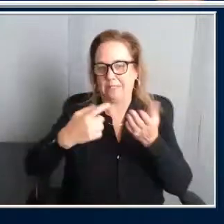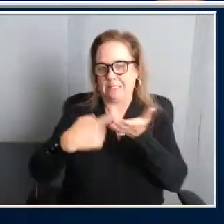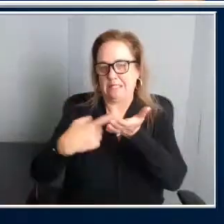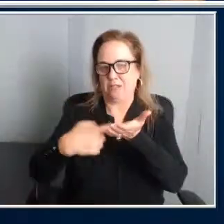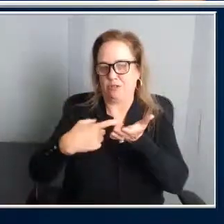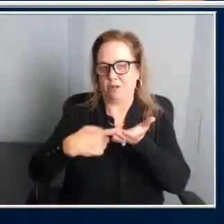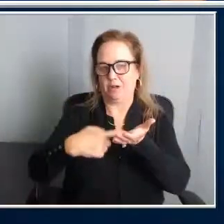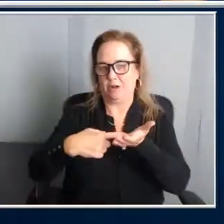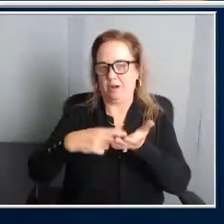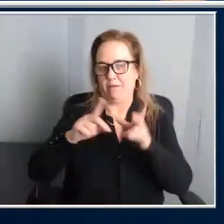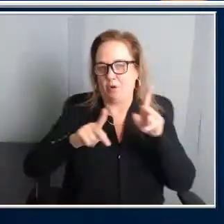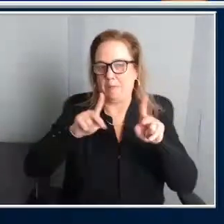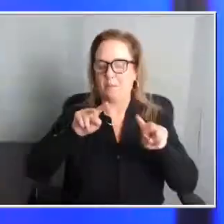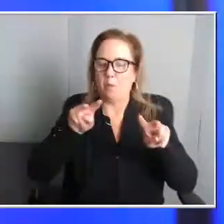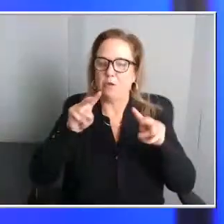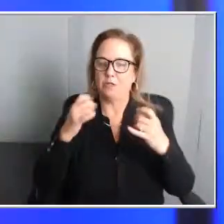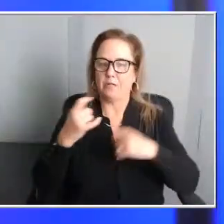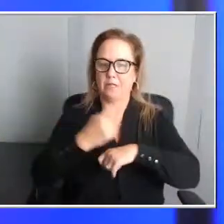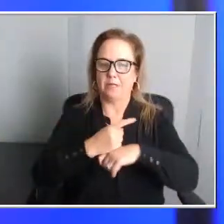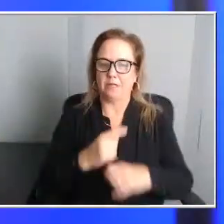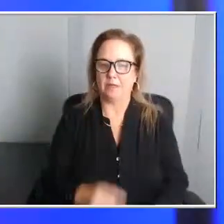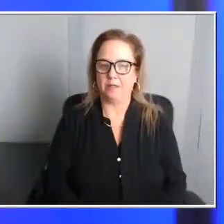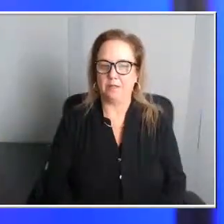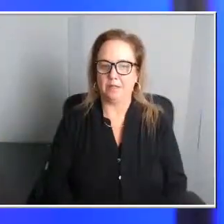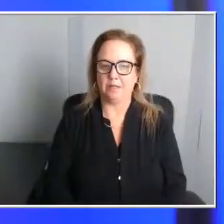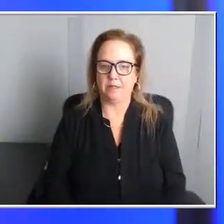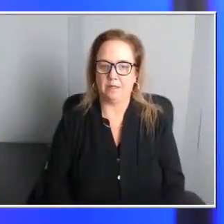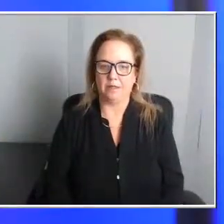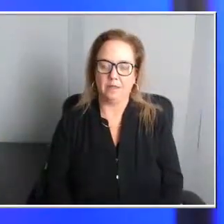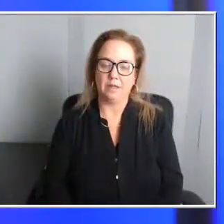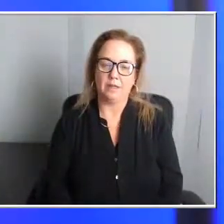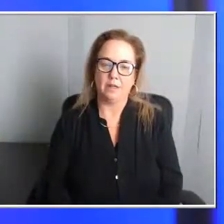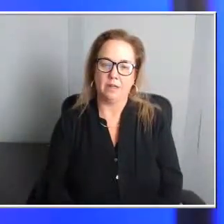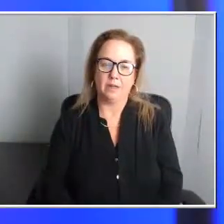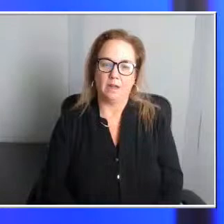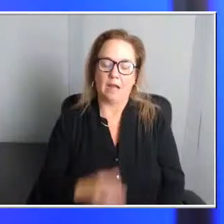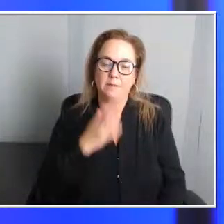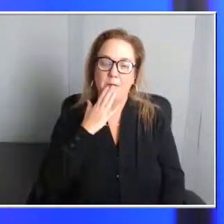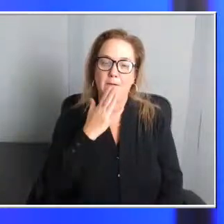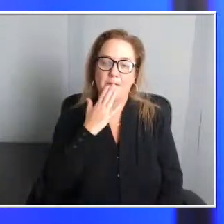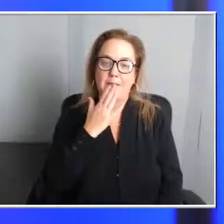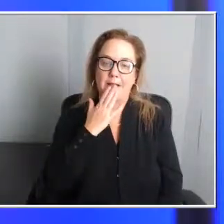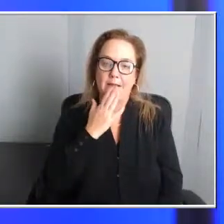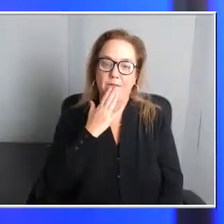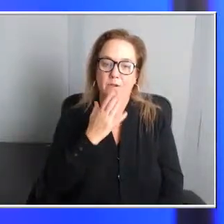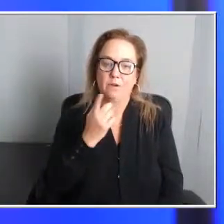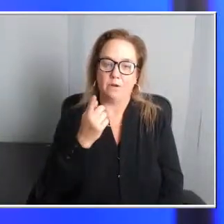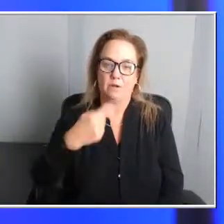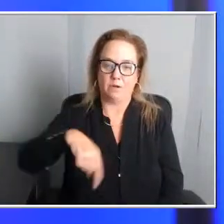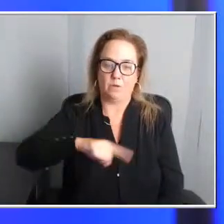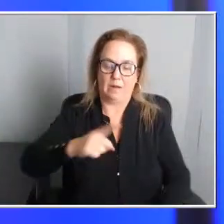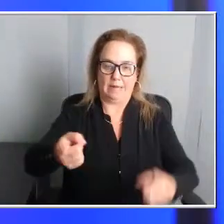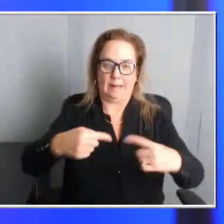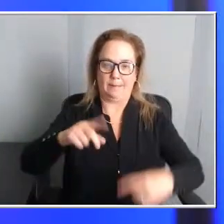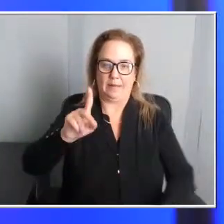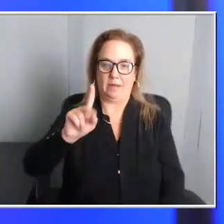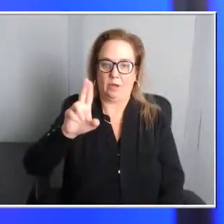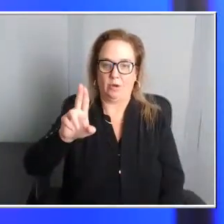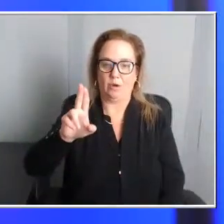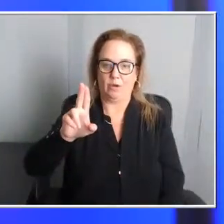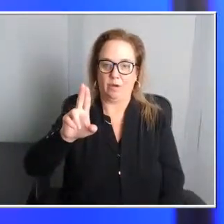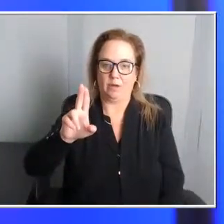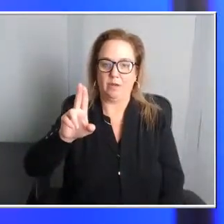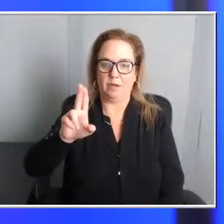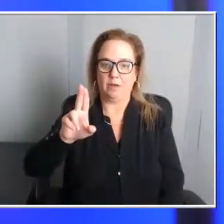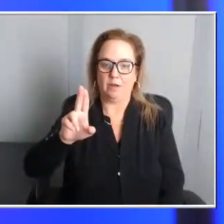for people watching? I think I'm just so thankful that we came here. We came to the University of